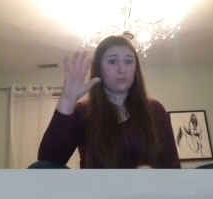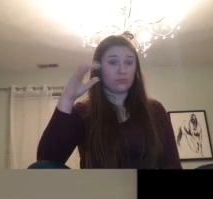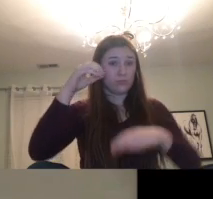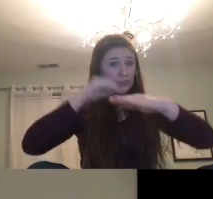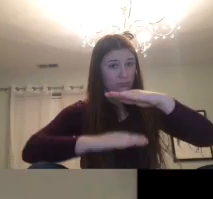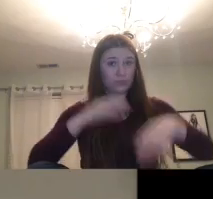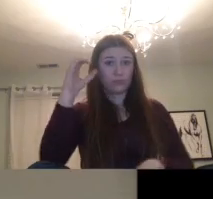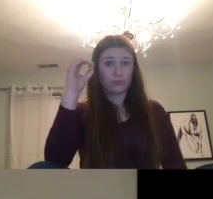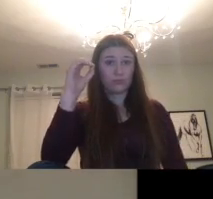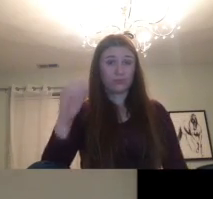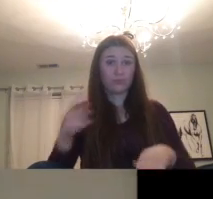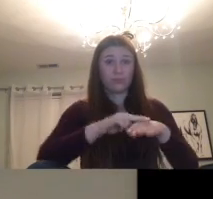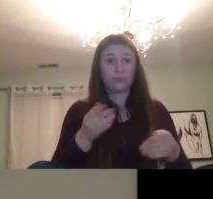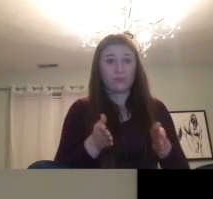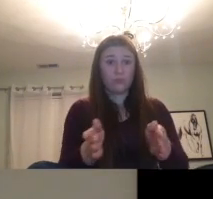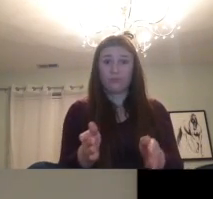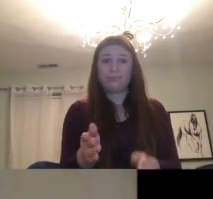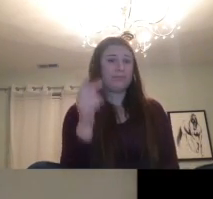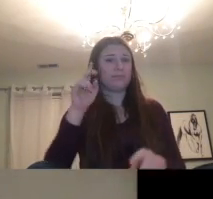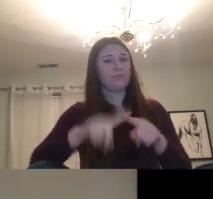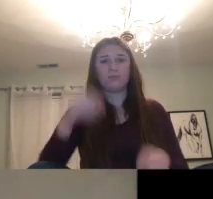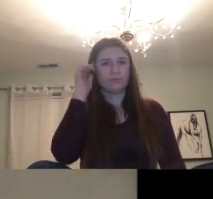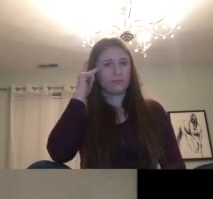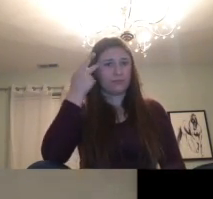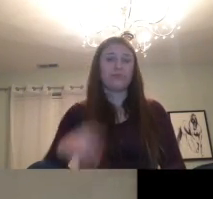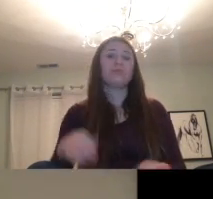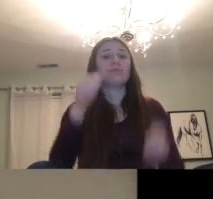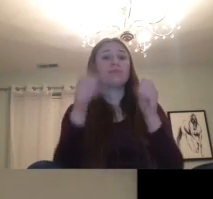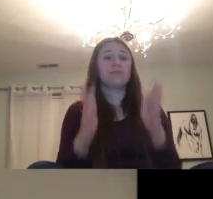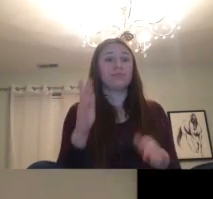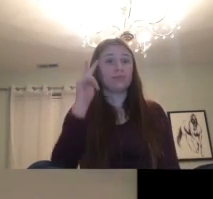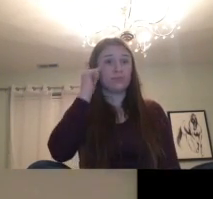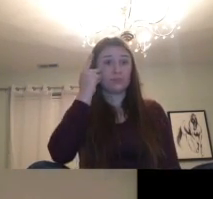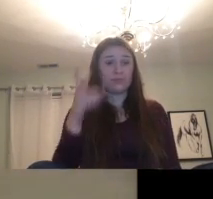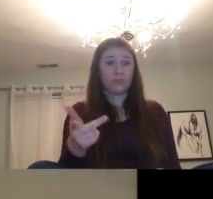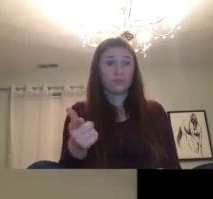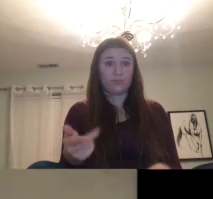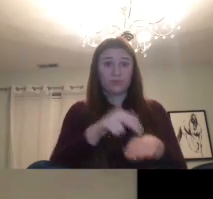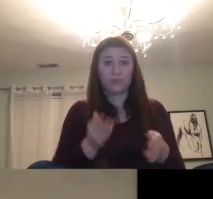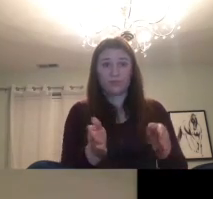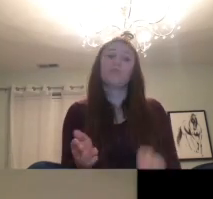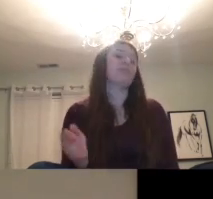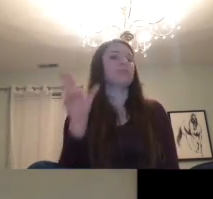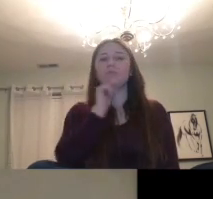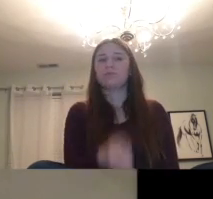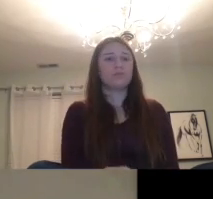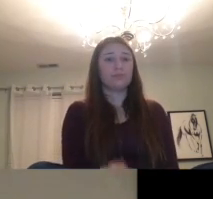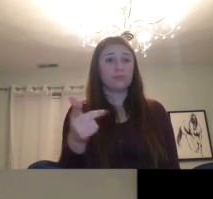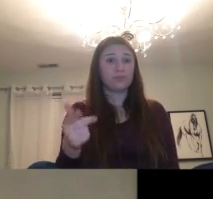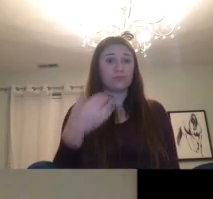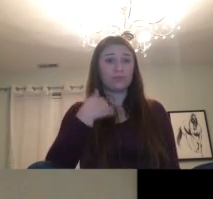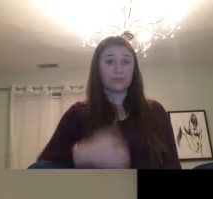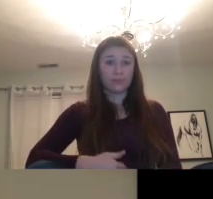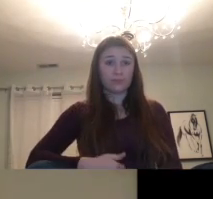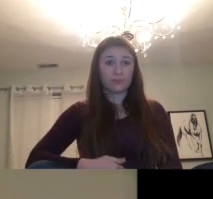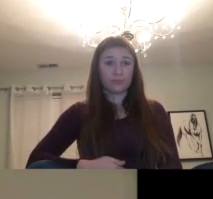zero. Dogs, because they're animals, have certain instincts that mushers don't have. Sometimes the dogs know which way to go.